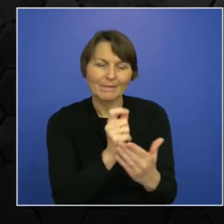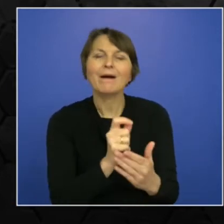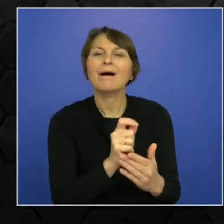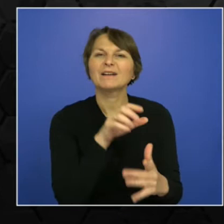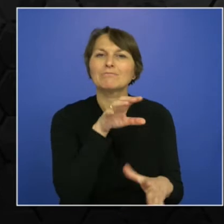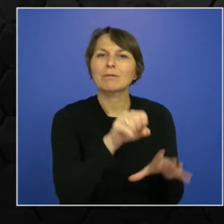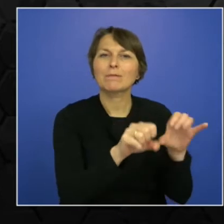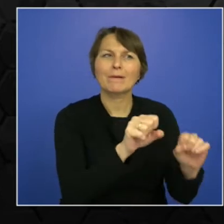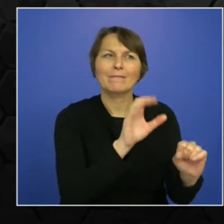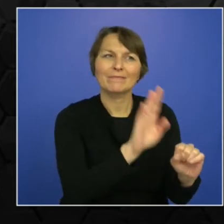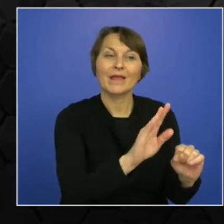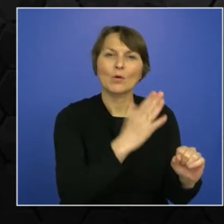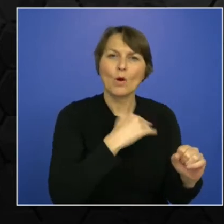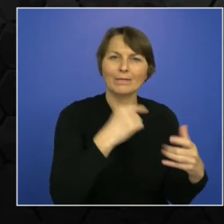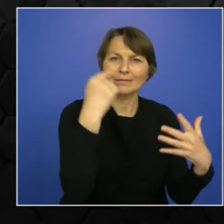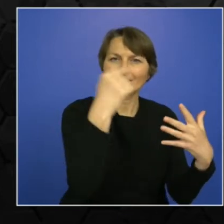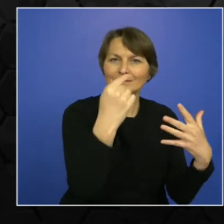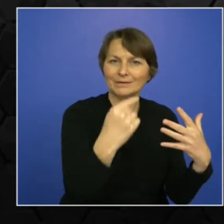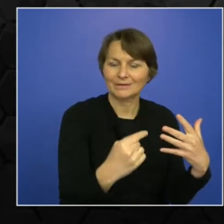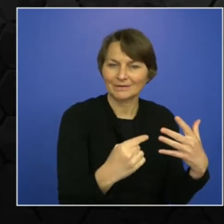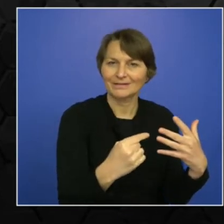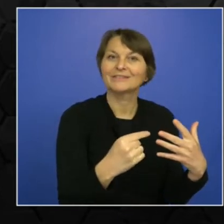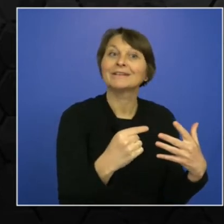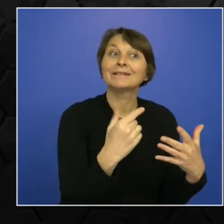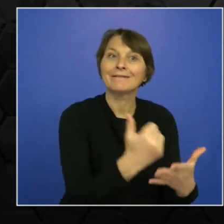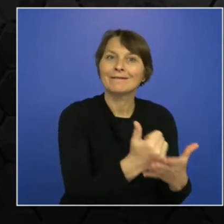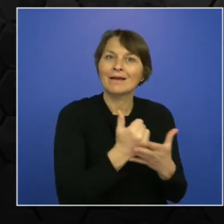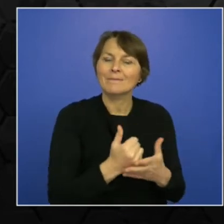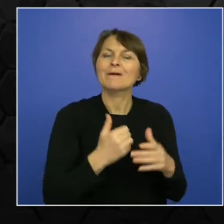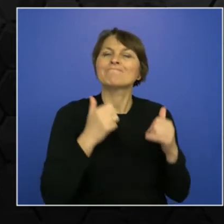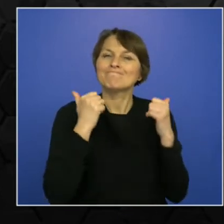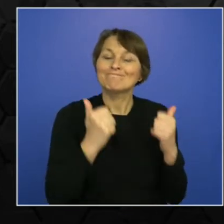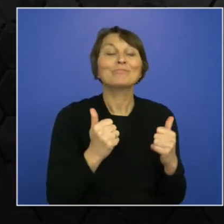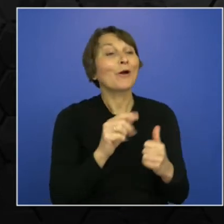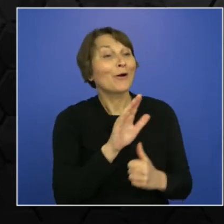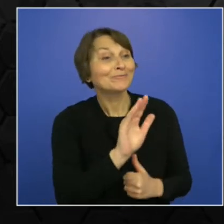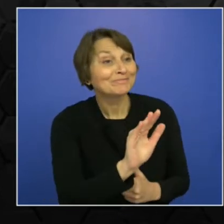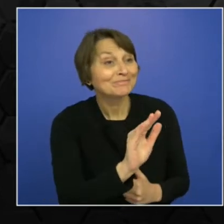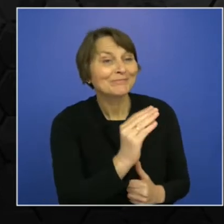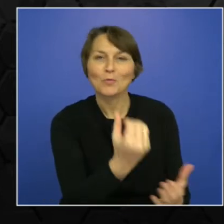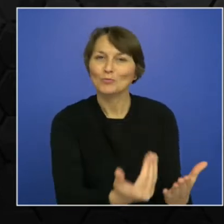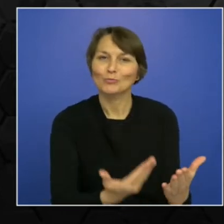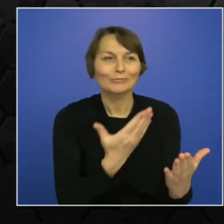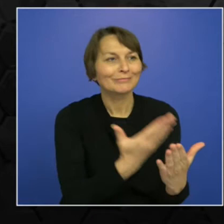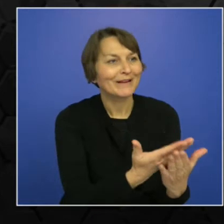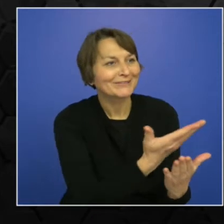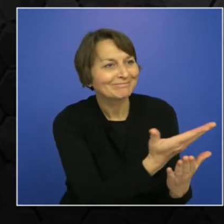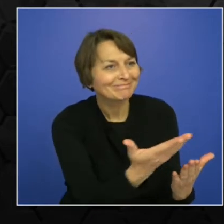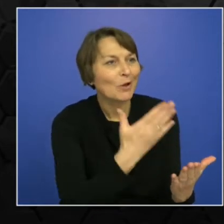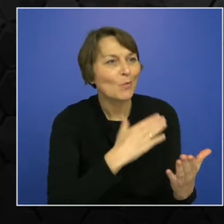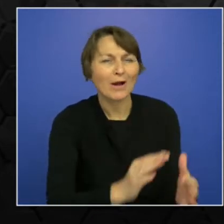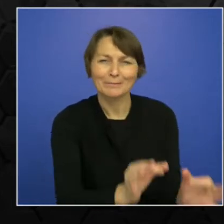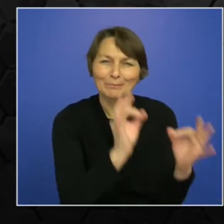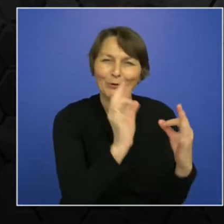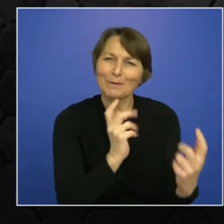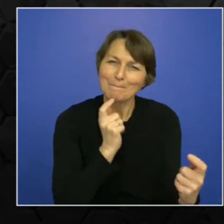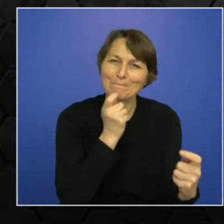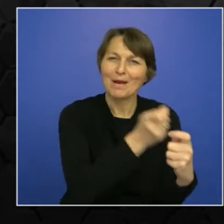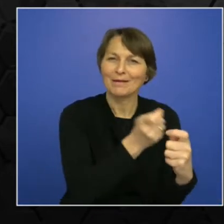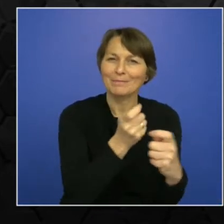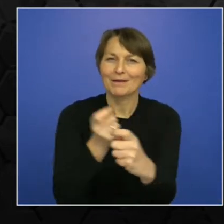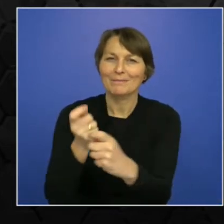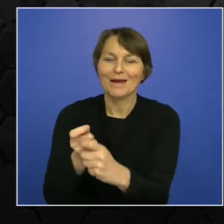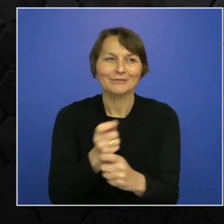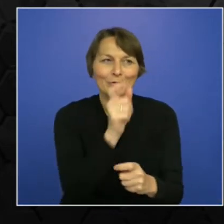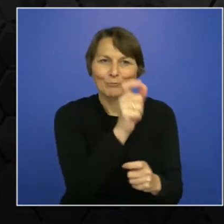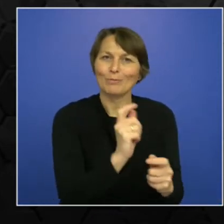behaviors, letting you optimize product recommendation and provide the best customer experience possible.